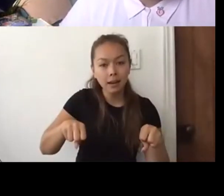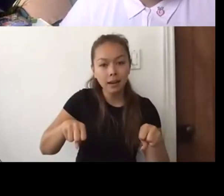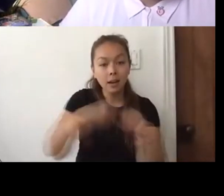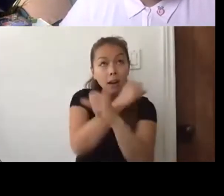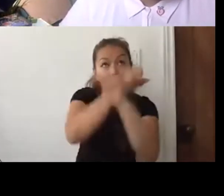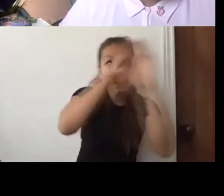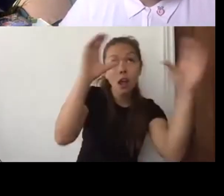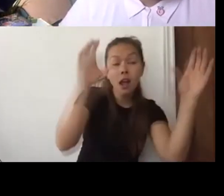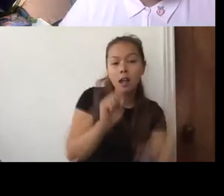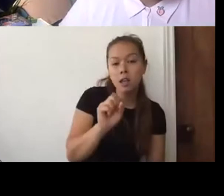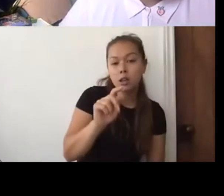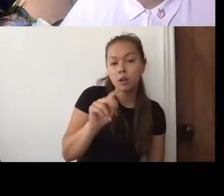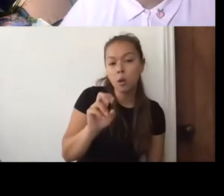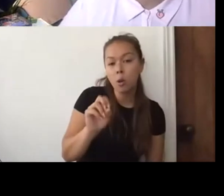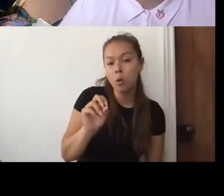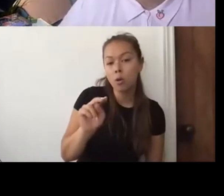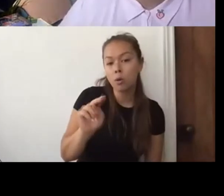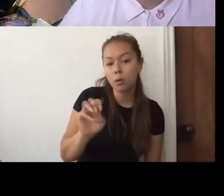and, you know,